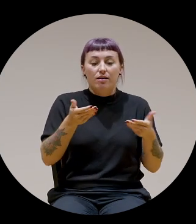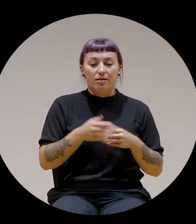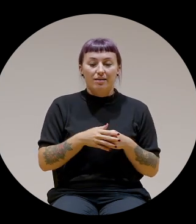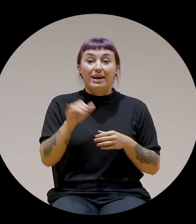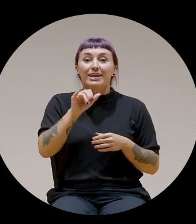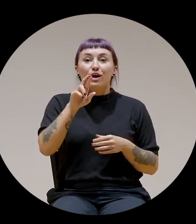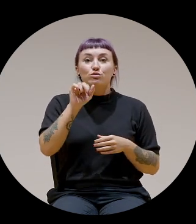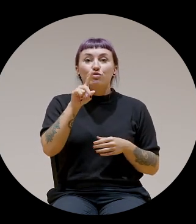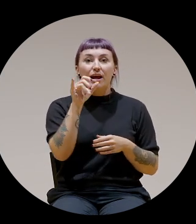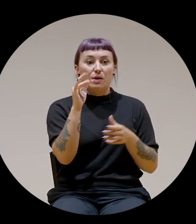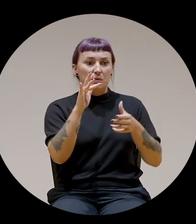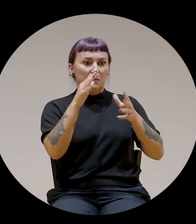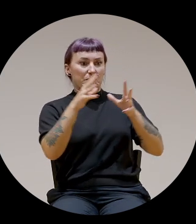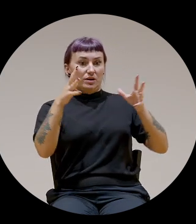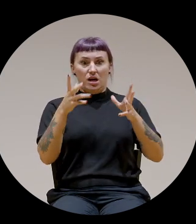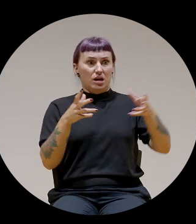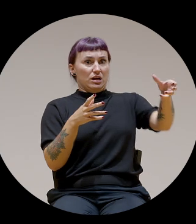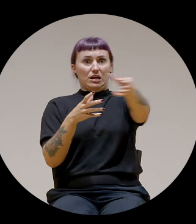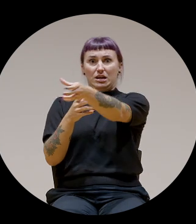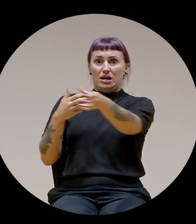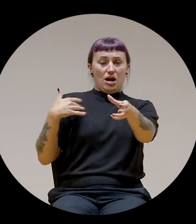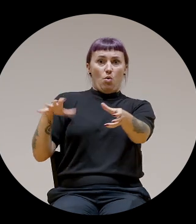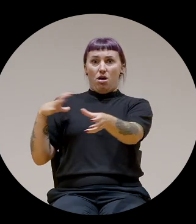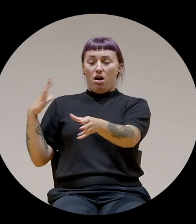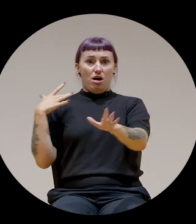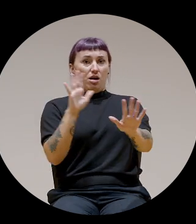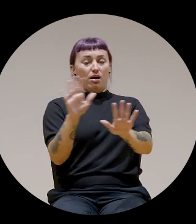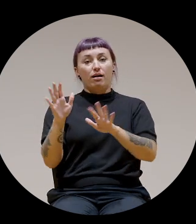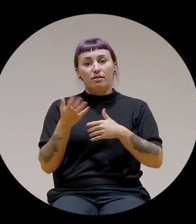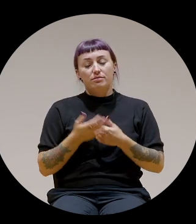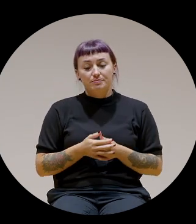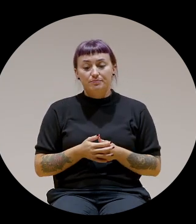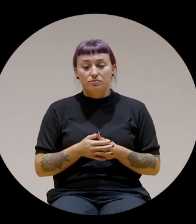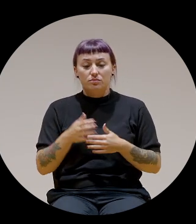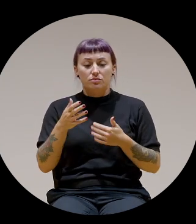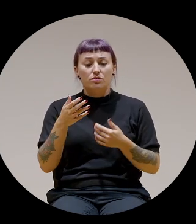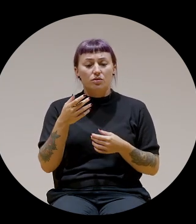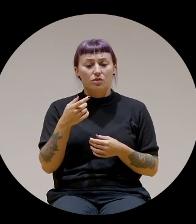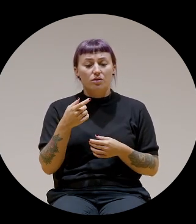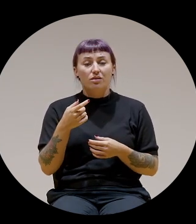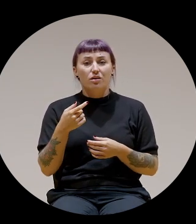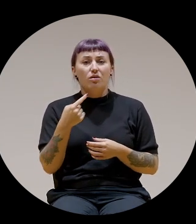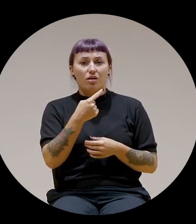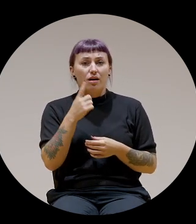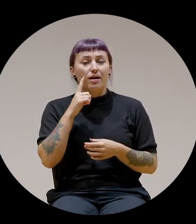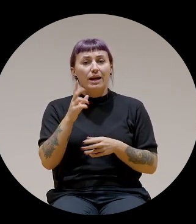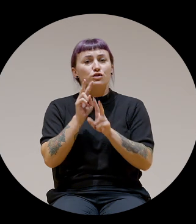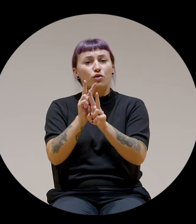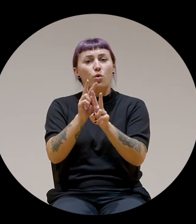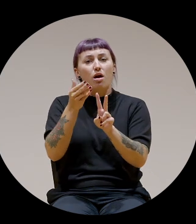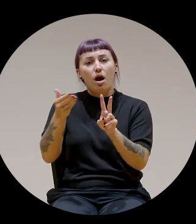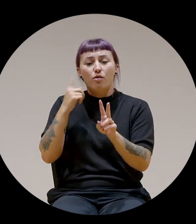an irradiated object. You keep it. You get irradiated. We don't want it, One of these is